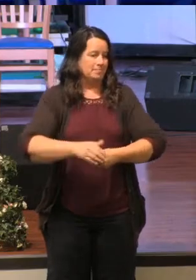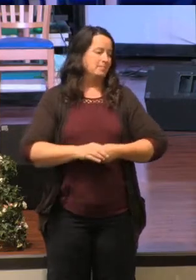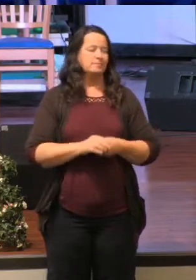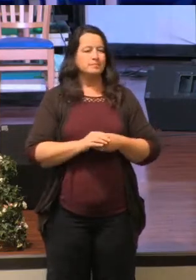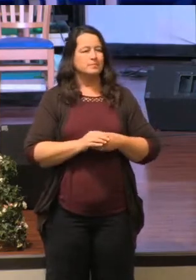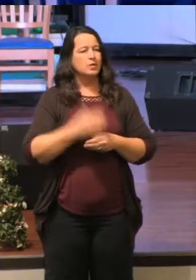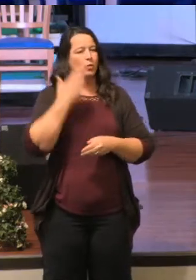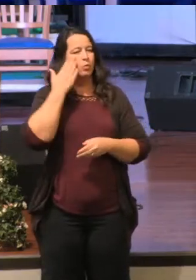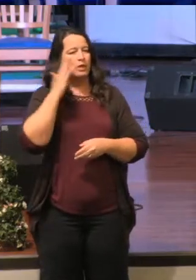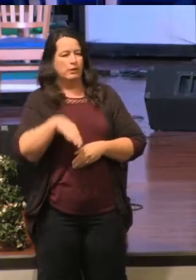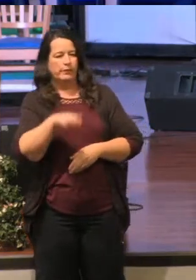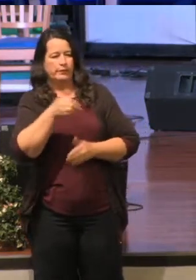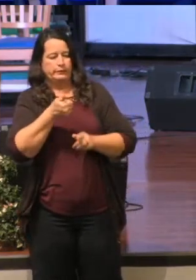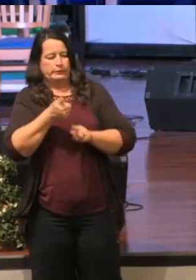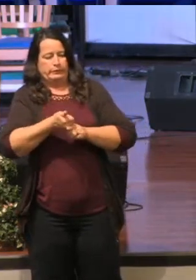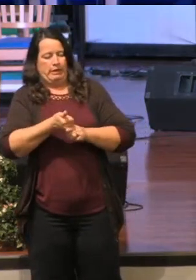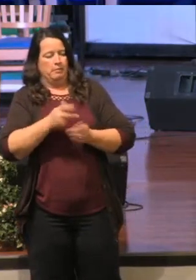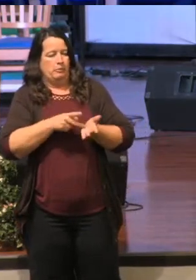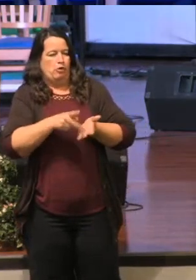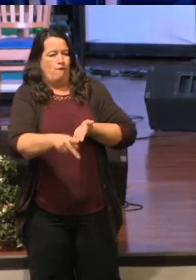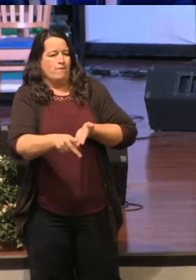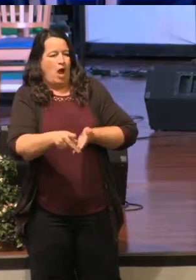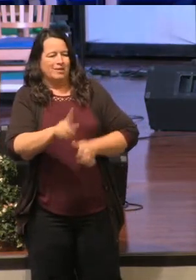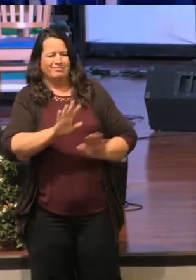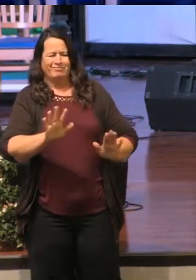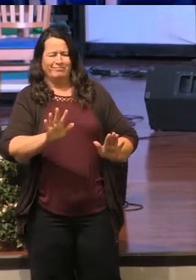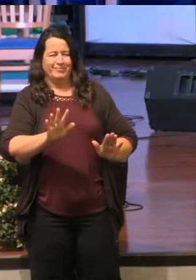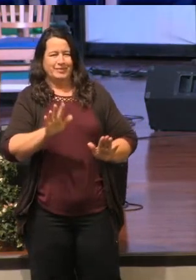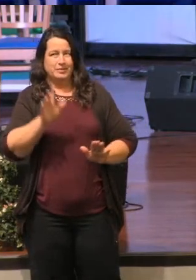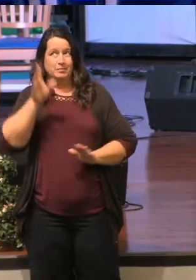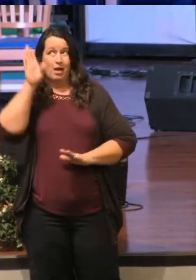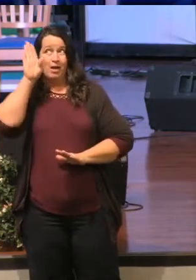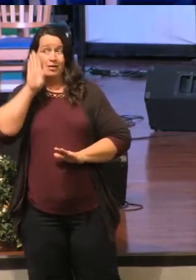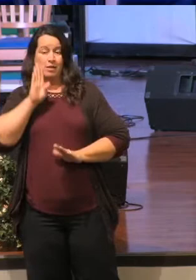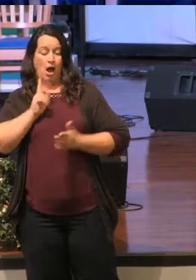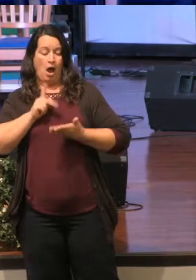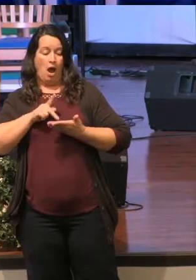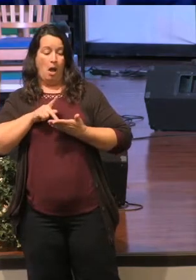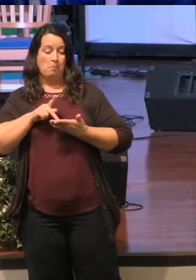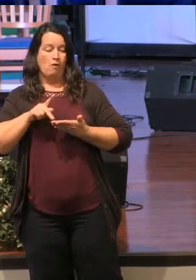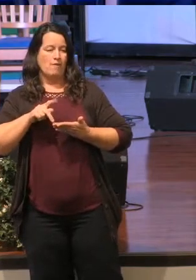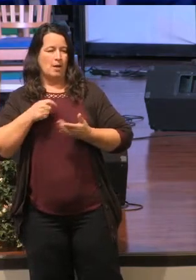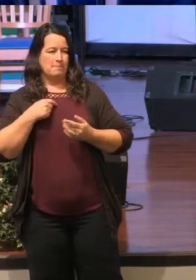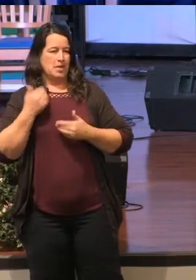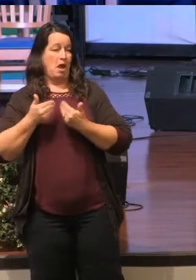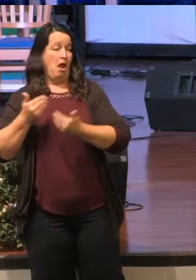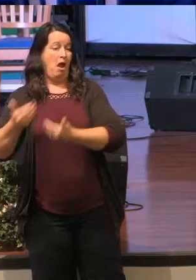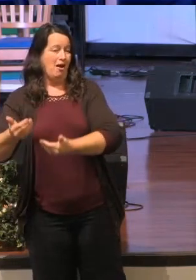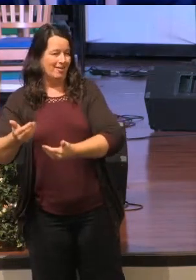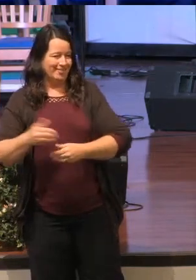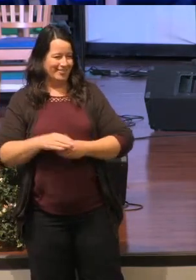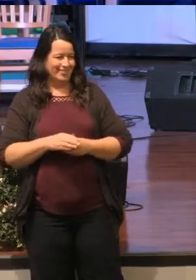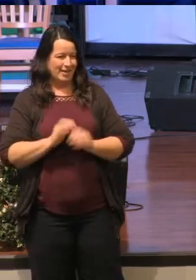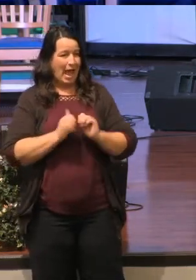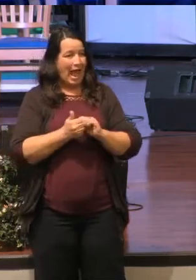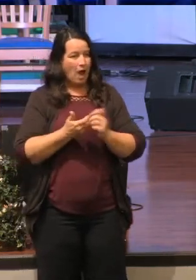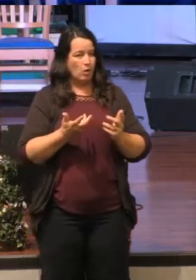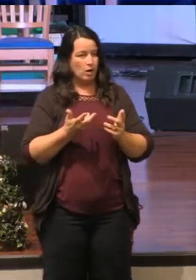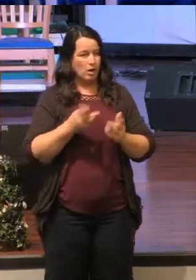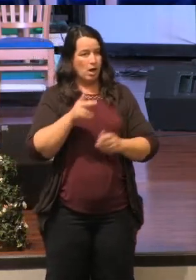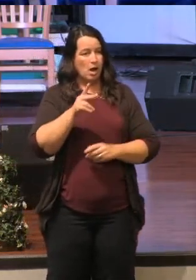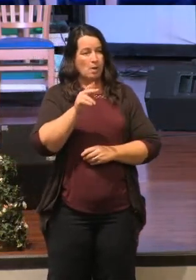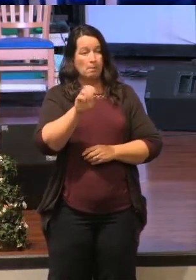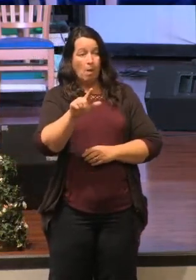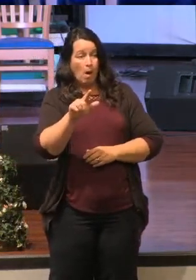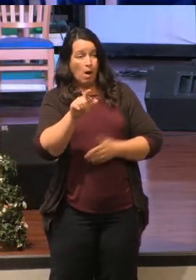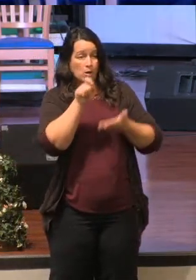not you purifying yourself. But how do you participate in this thing? Well, we get a little hint from Paul when he wrote